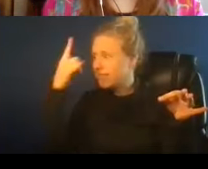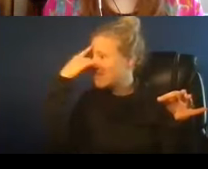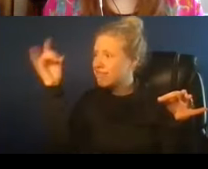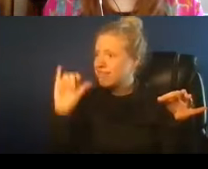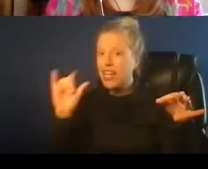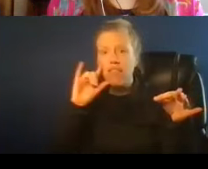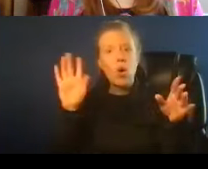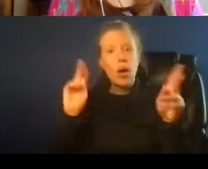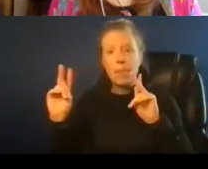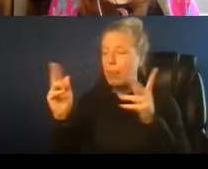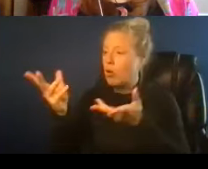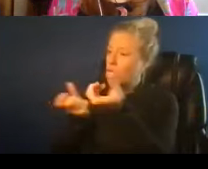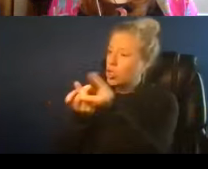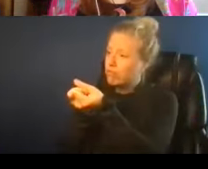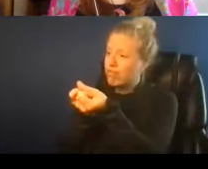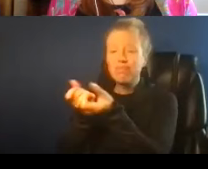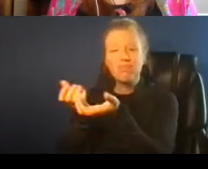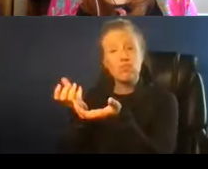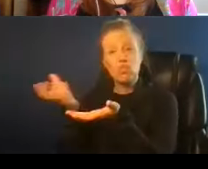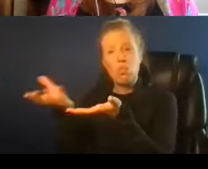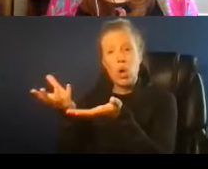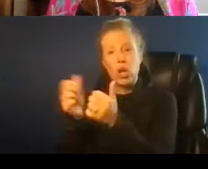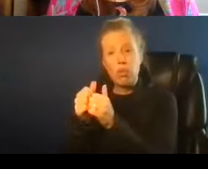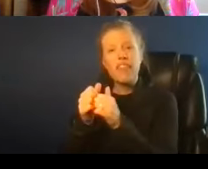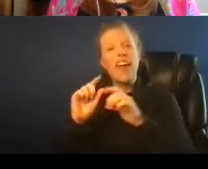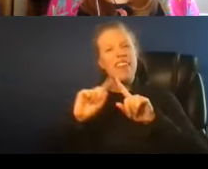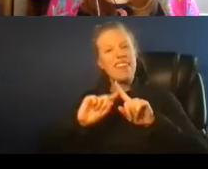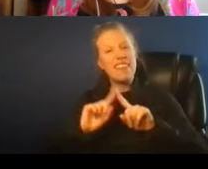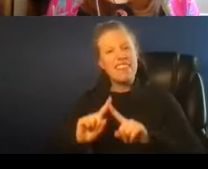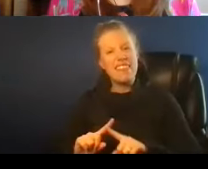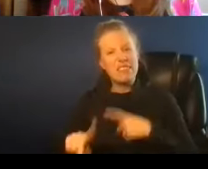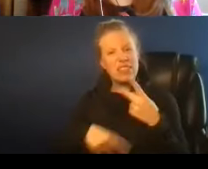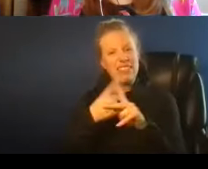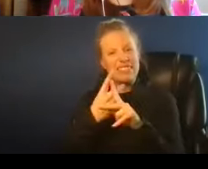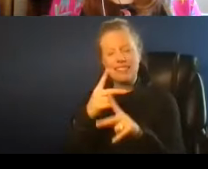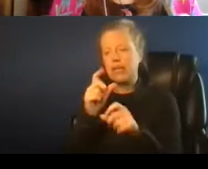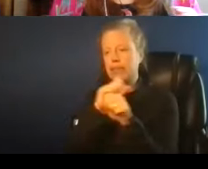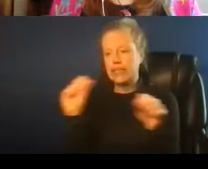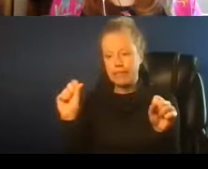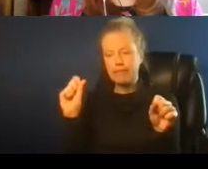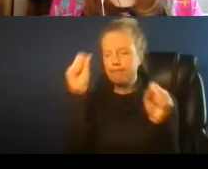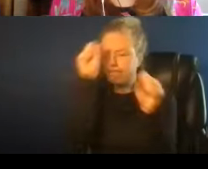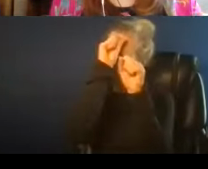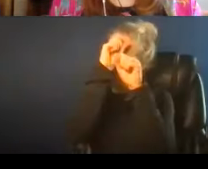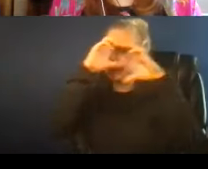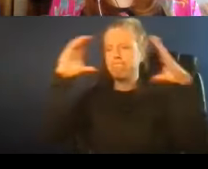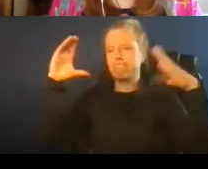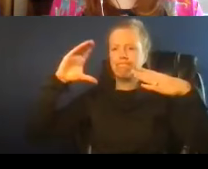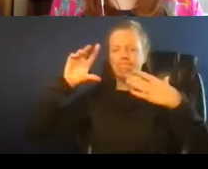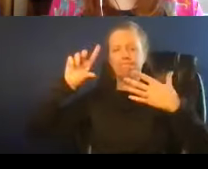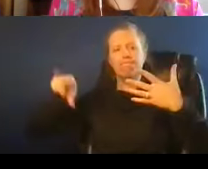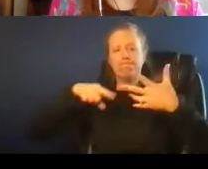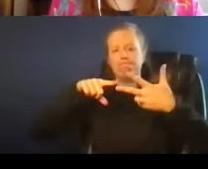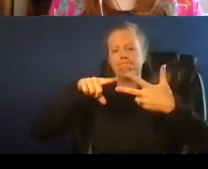people that we work with, and what are the different types of safety. So I invite you to think about that middle question, what